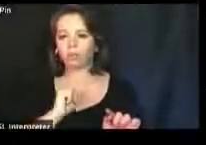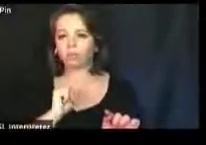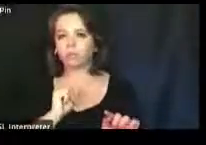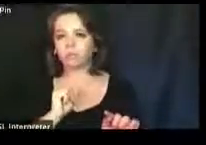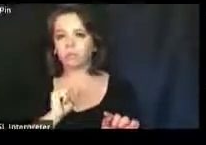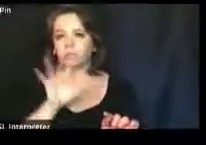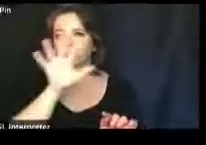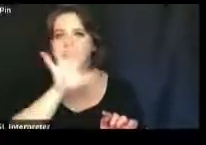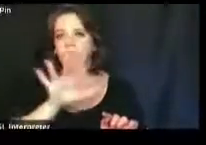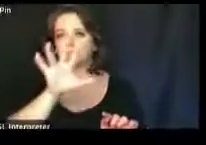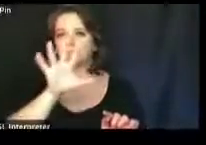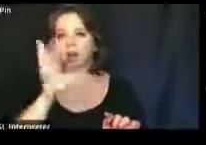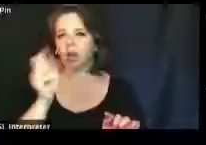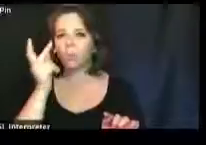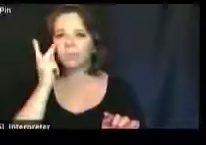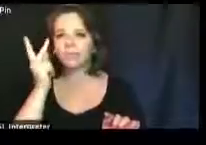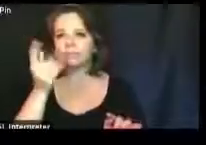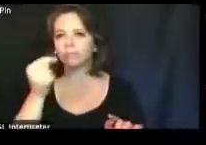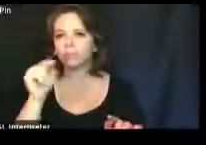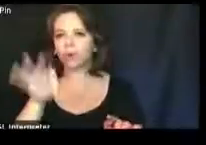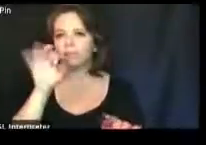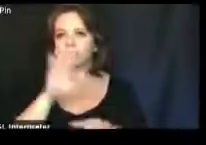it.